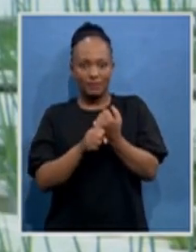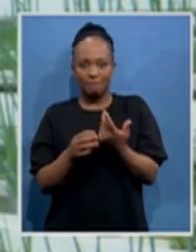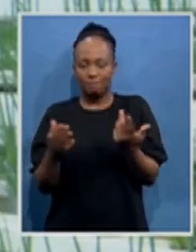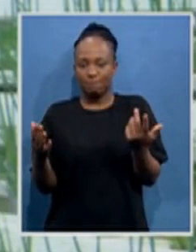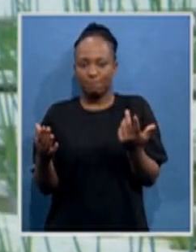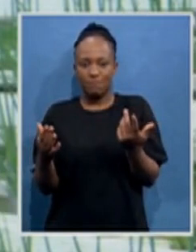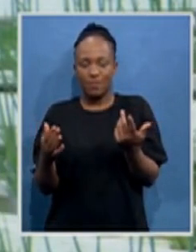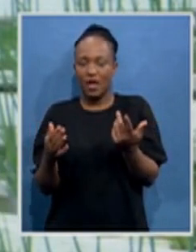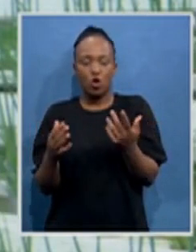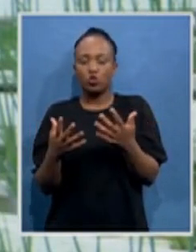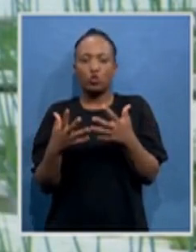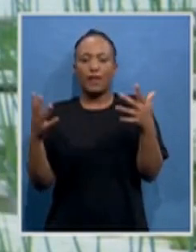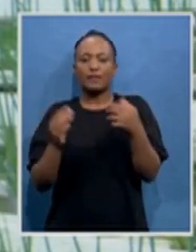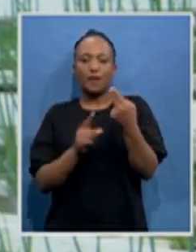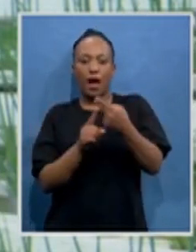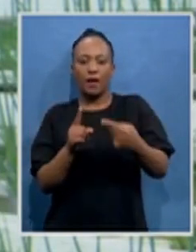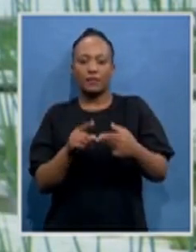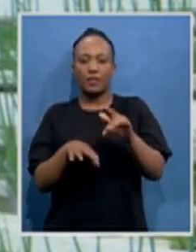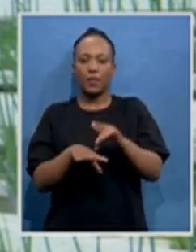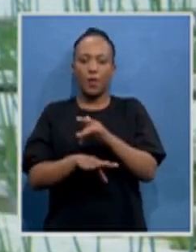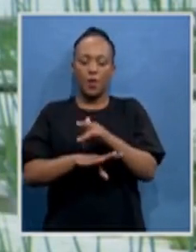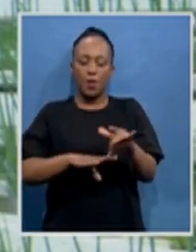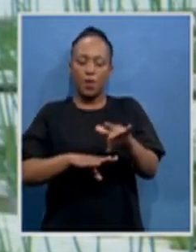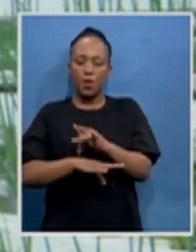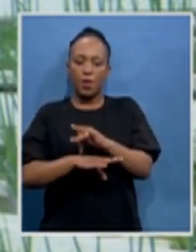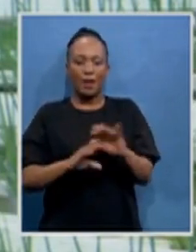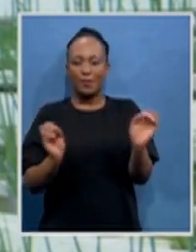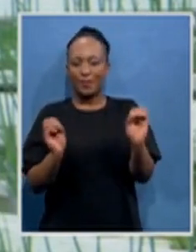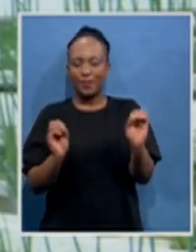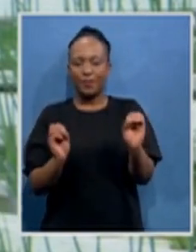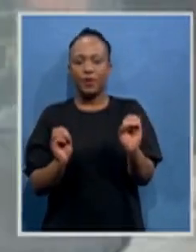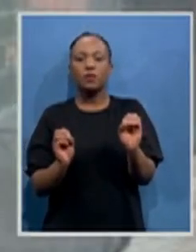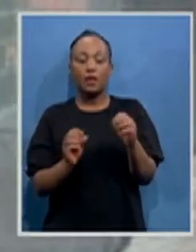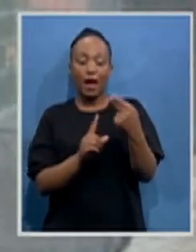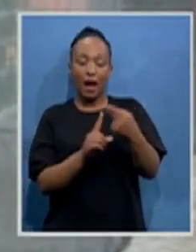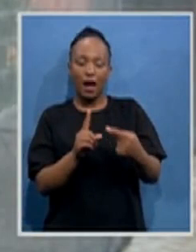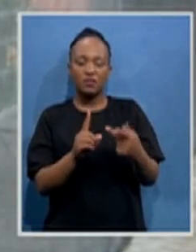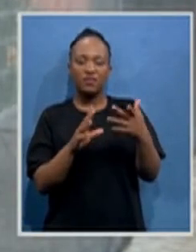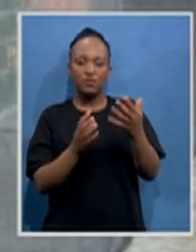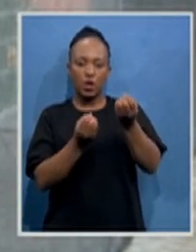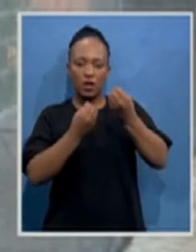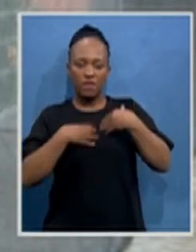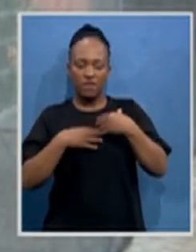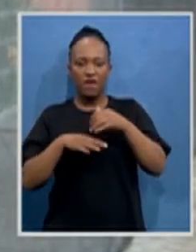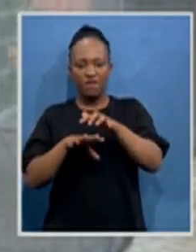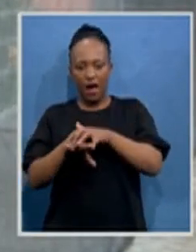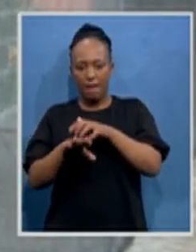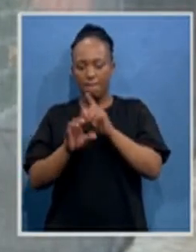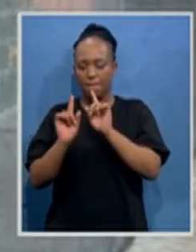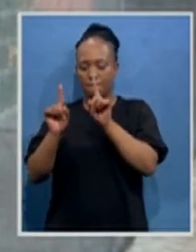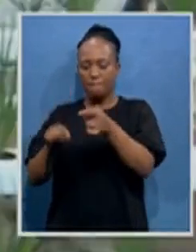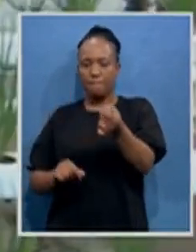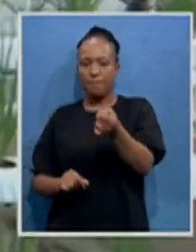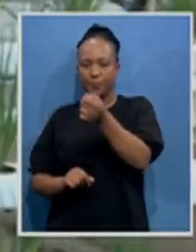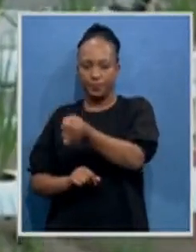Outreach Foundation had to reassign me to the farm. With minimal training, he's managed to